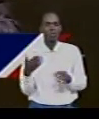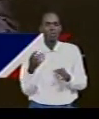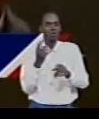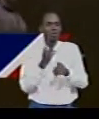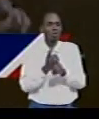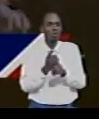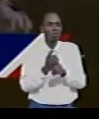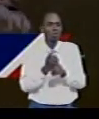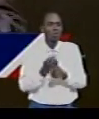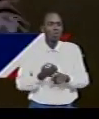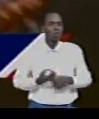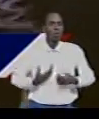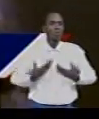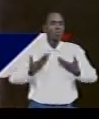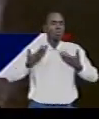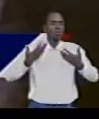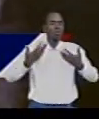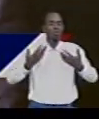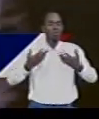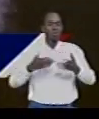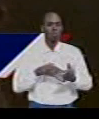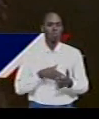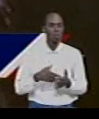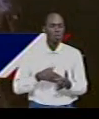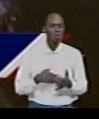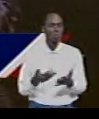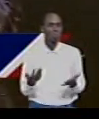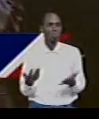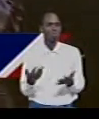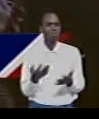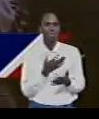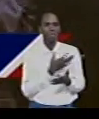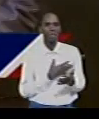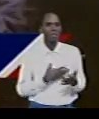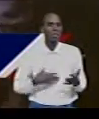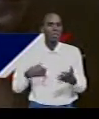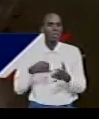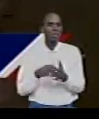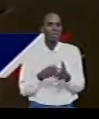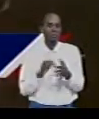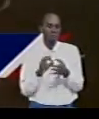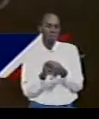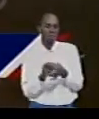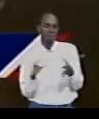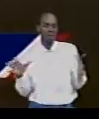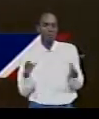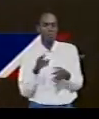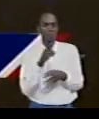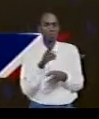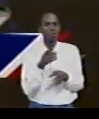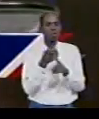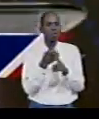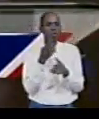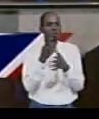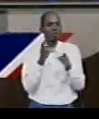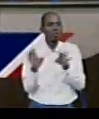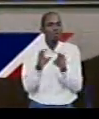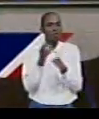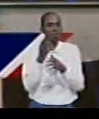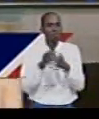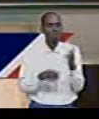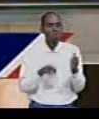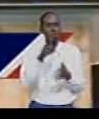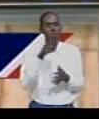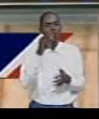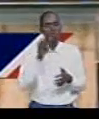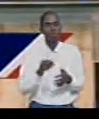you totally weak, and disables you from doing what you ought to do and